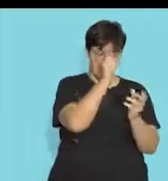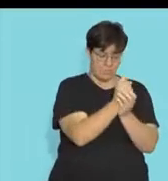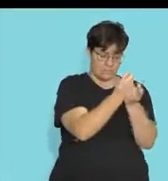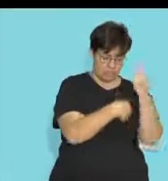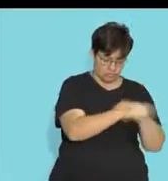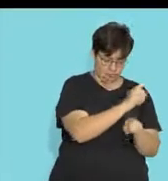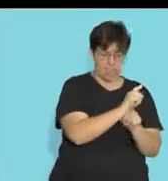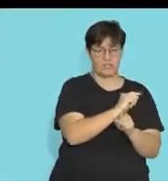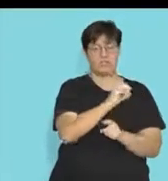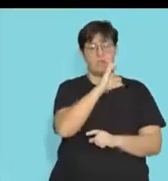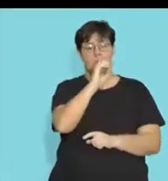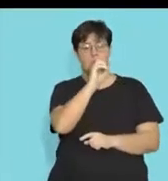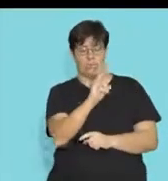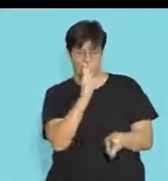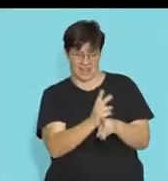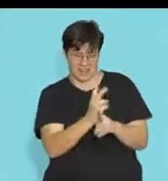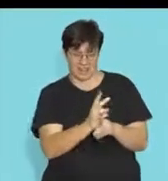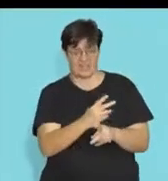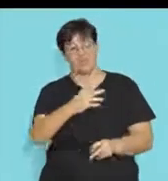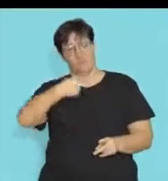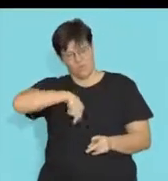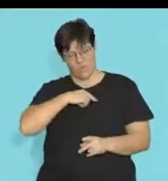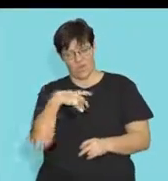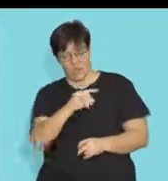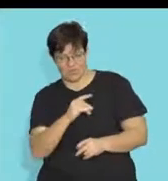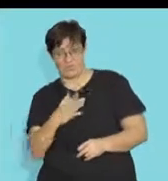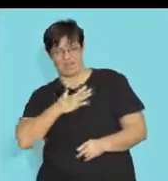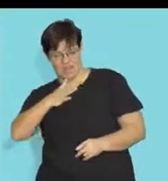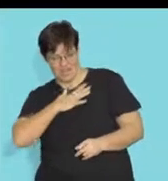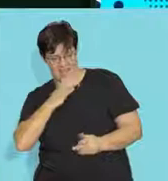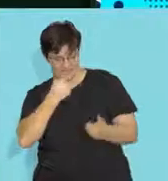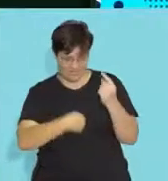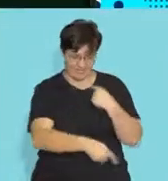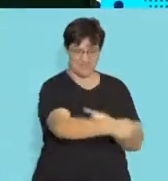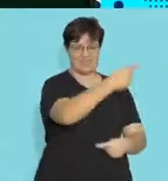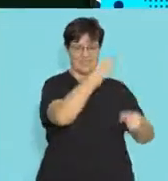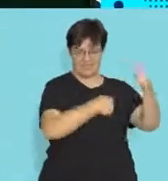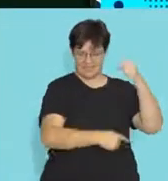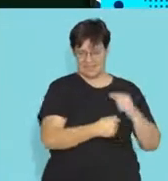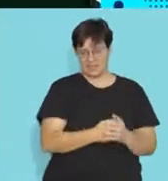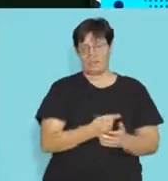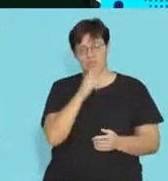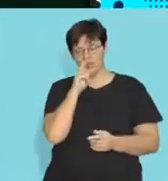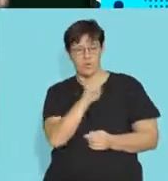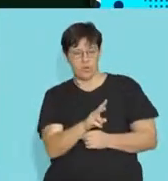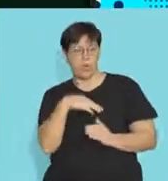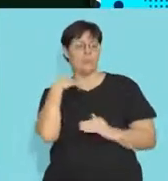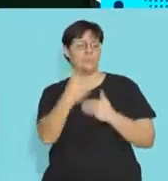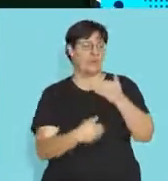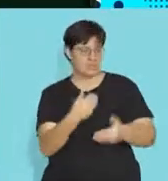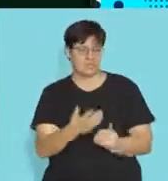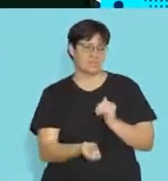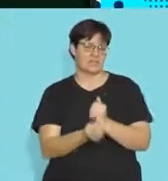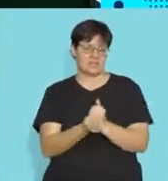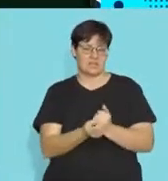in photosynthesis. So a major component of this lesson would be the oxygen cycle. And we've got to look at what